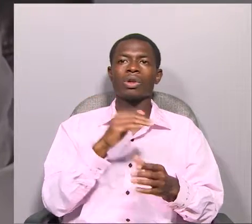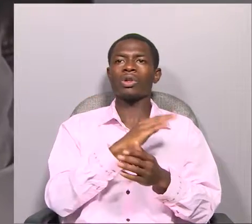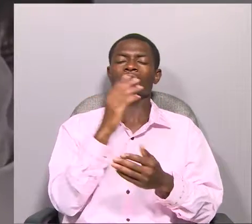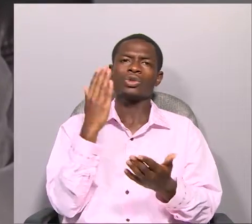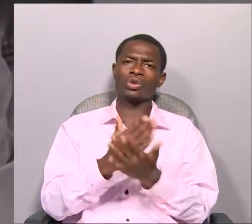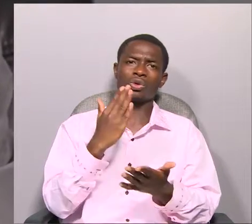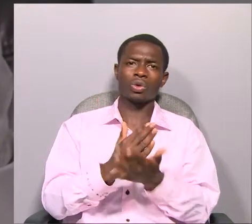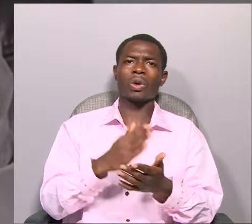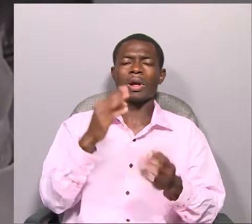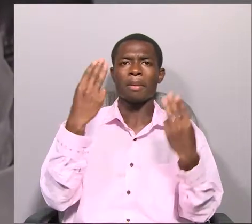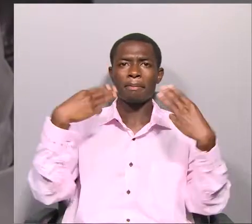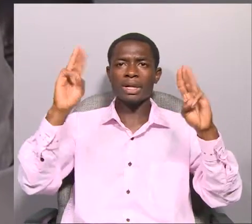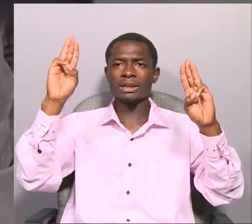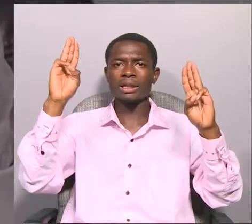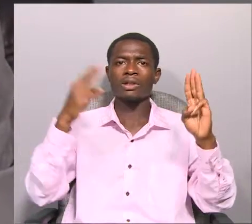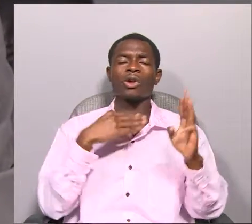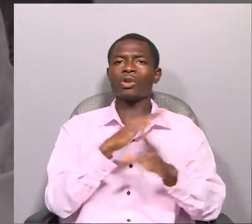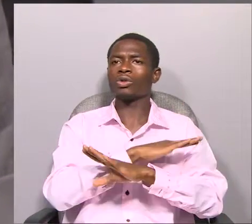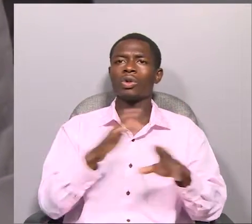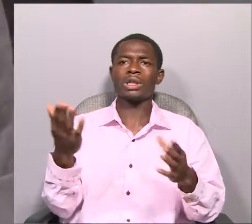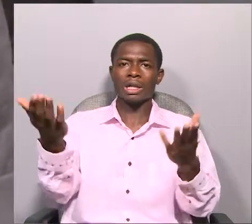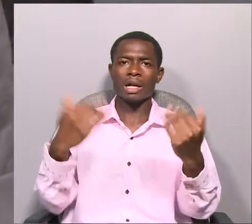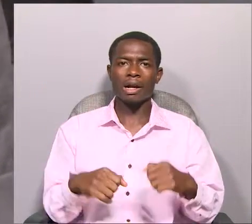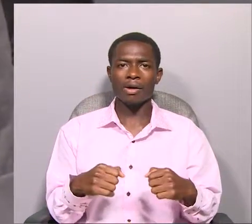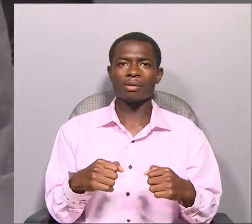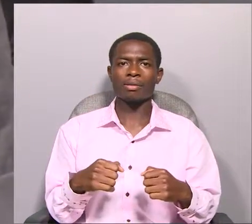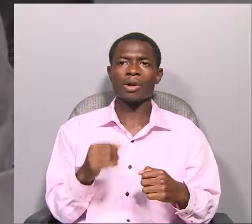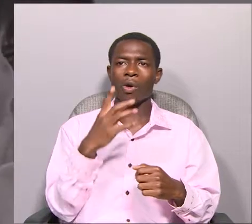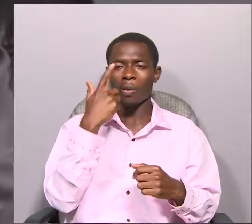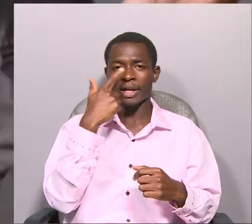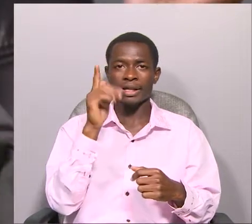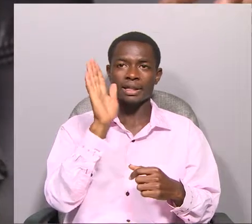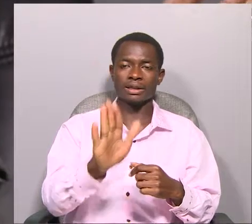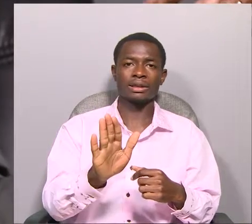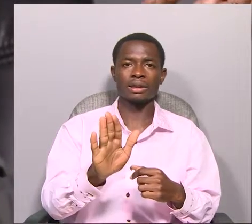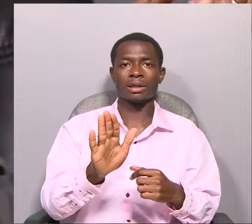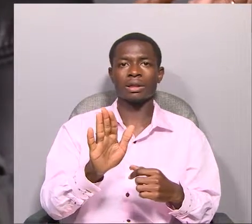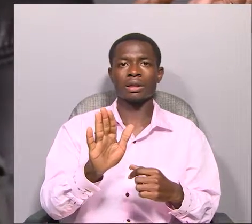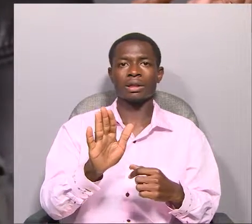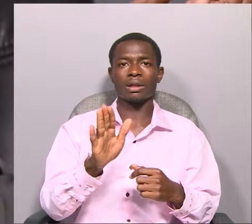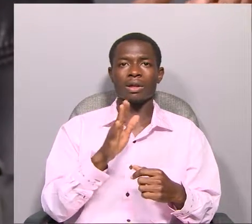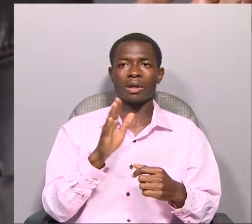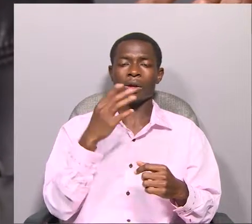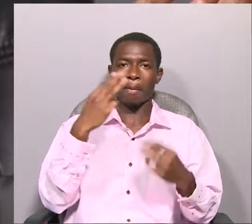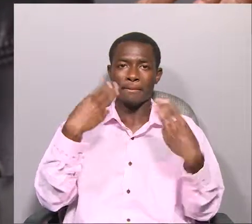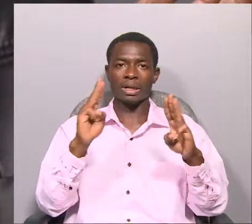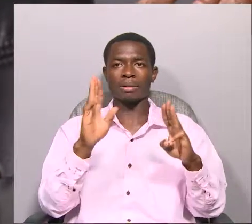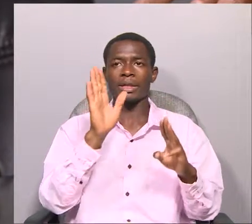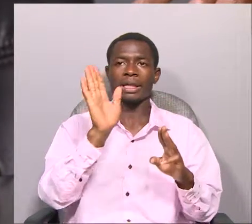surely the president of this country would not come when there is a you know, when you open